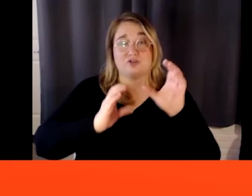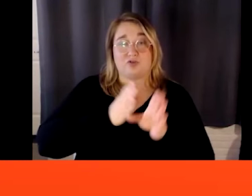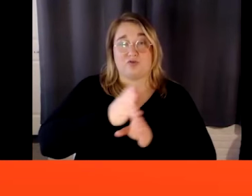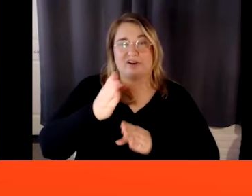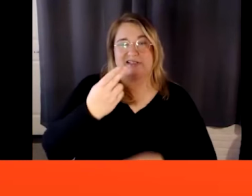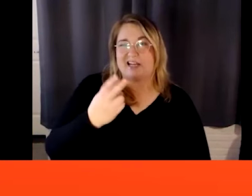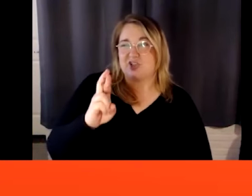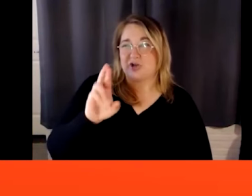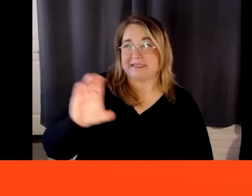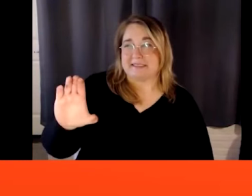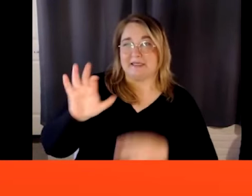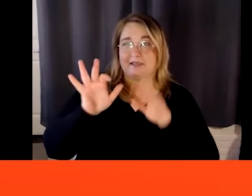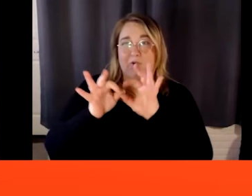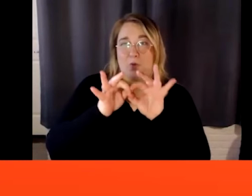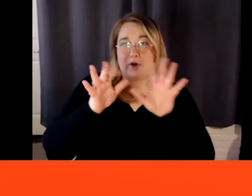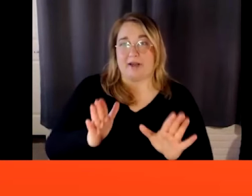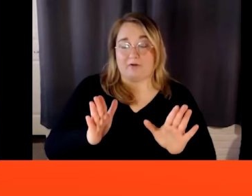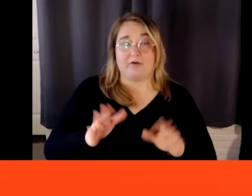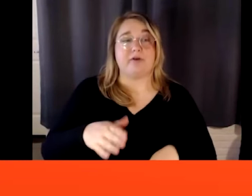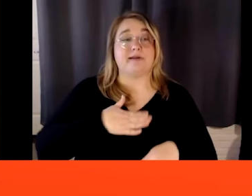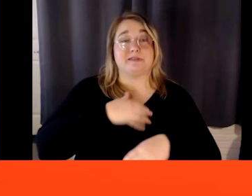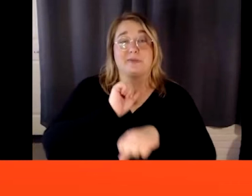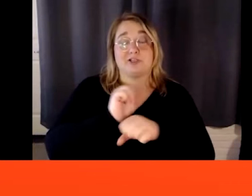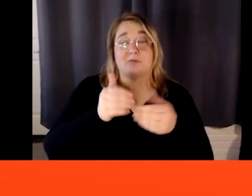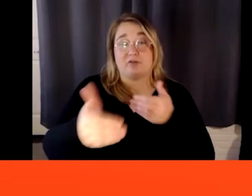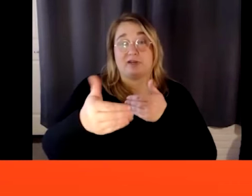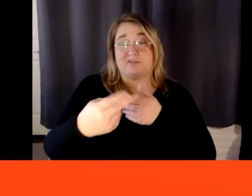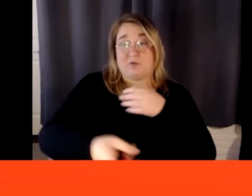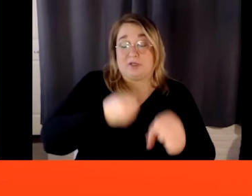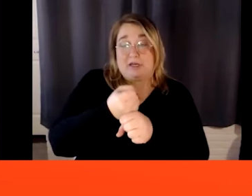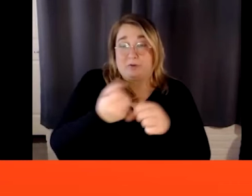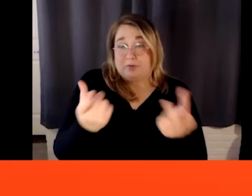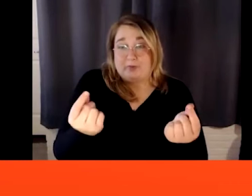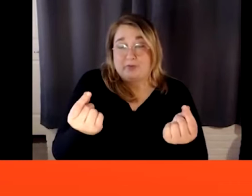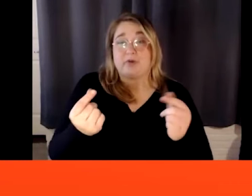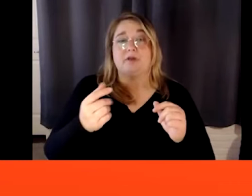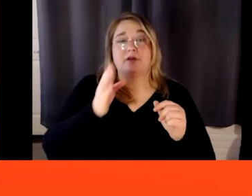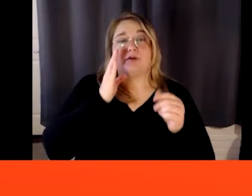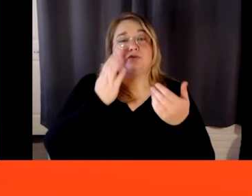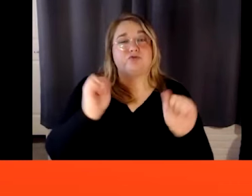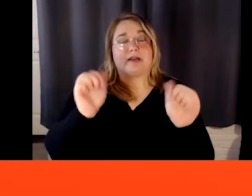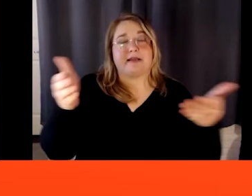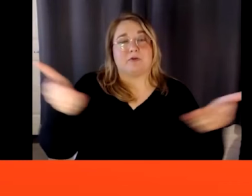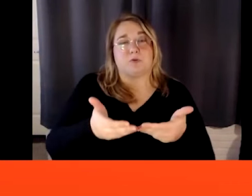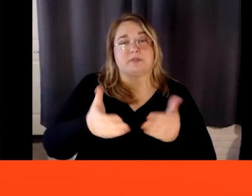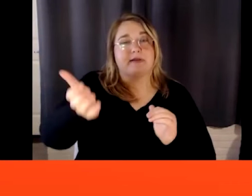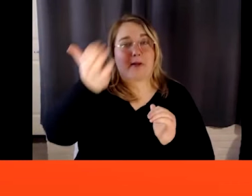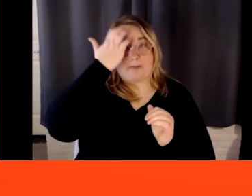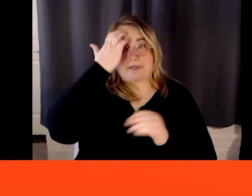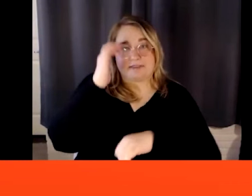My job over the next couple years, we think, will be to try and introduce competency-based